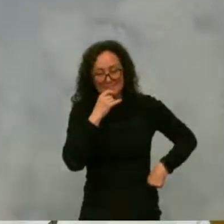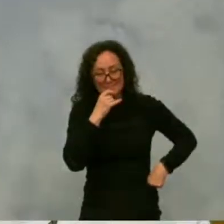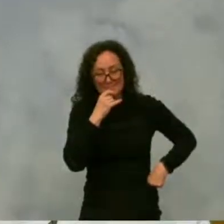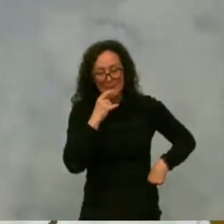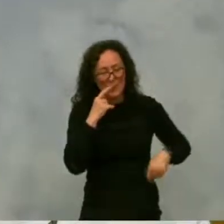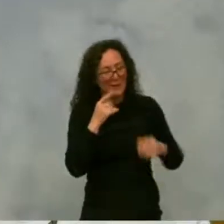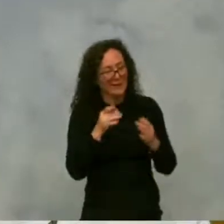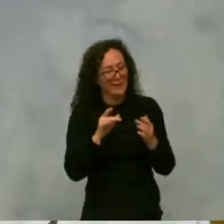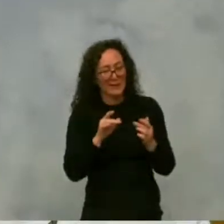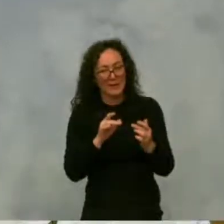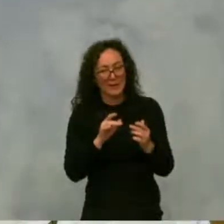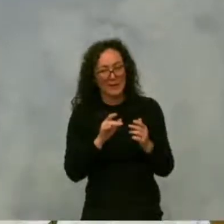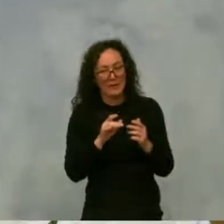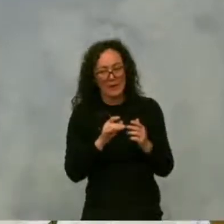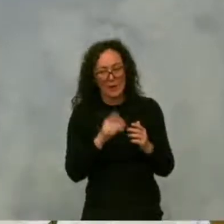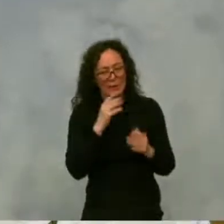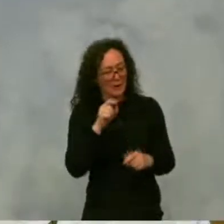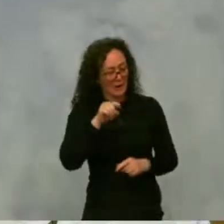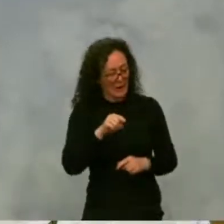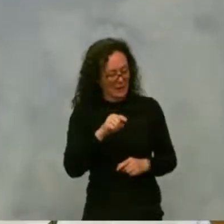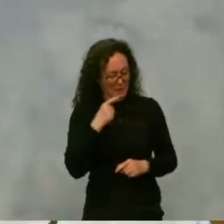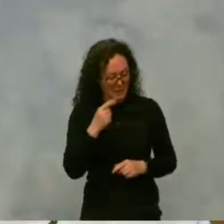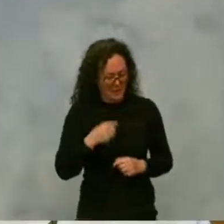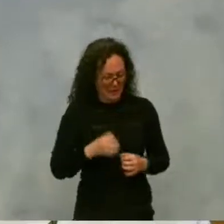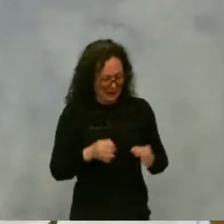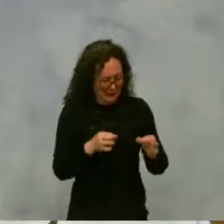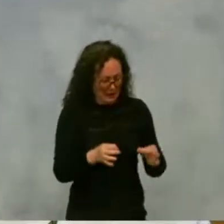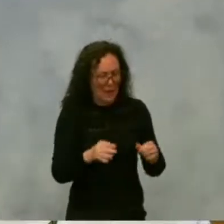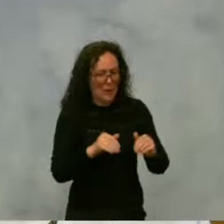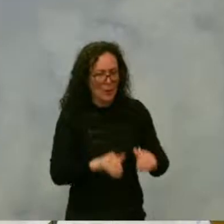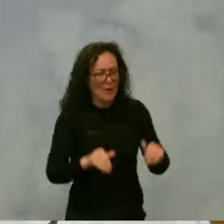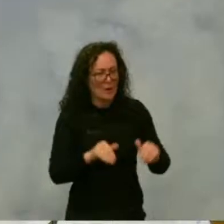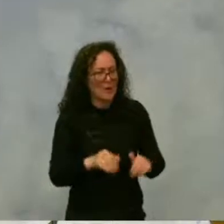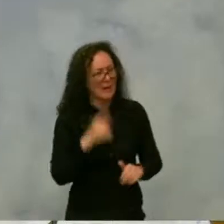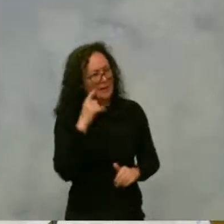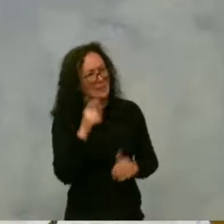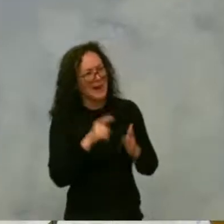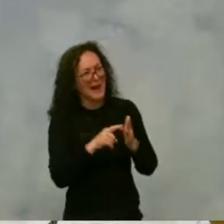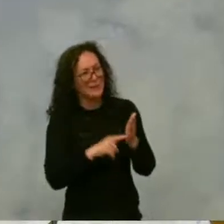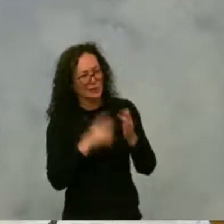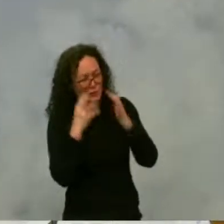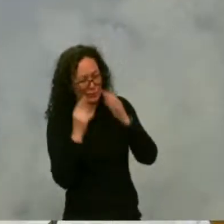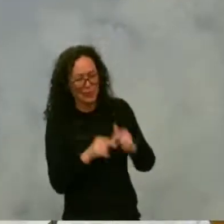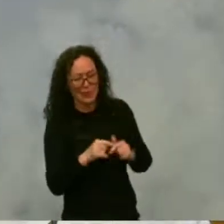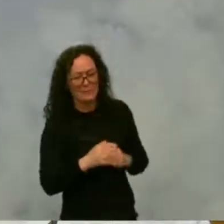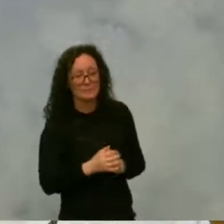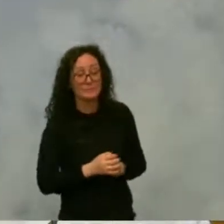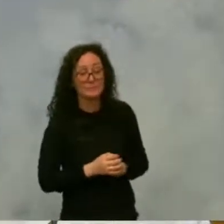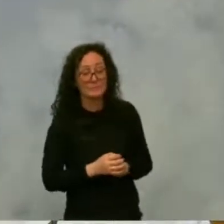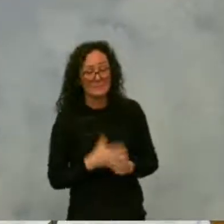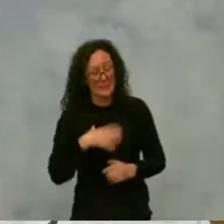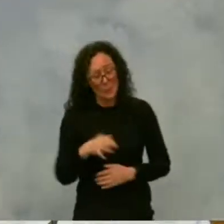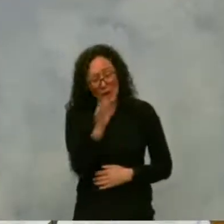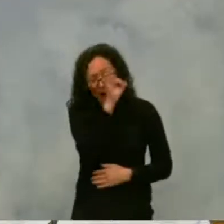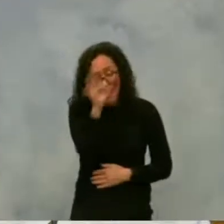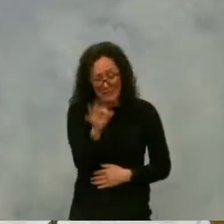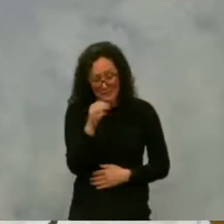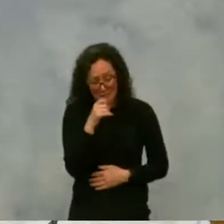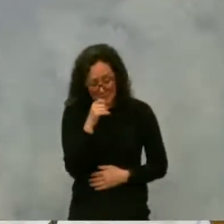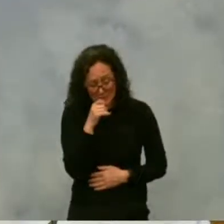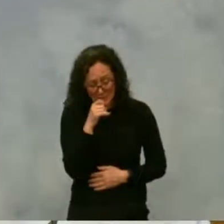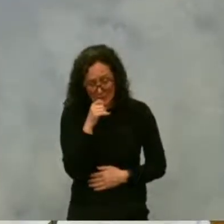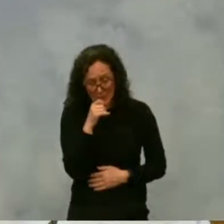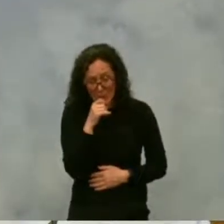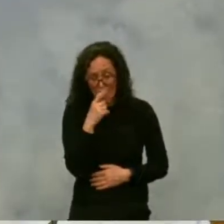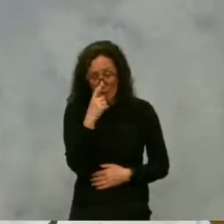delay after you put me through to speak. I don't know if maybe IT could have a look at that. I just wanted to ask if perhaps